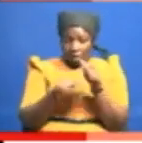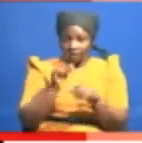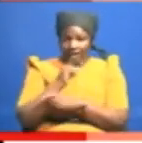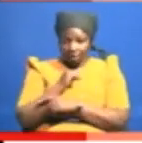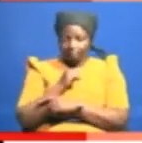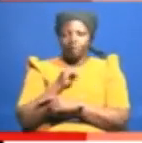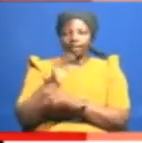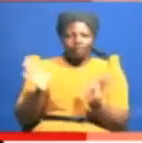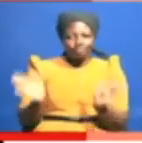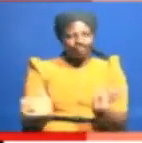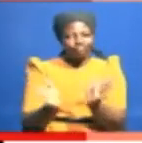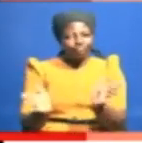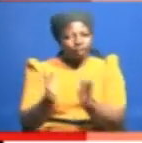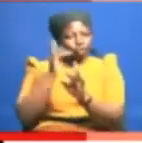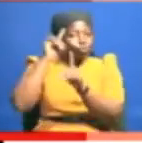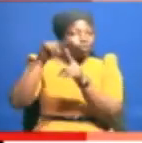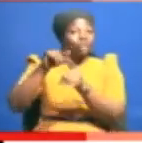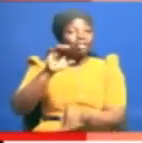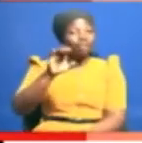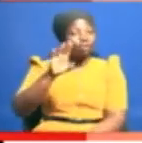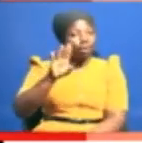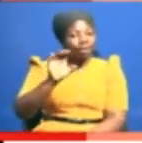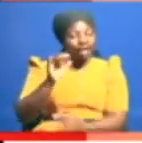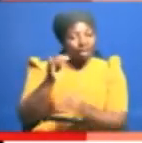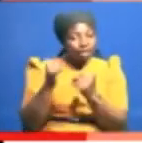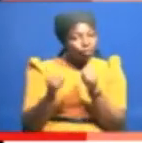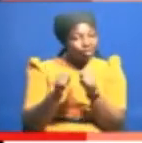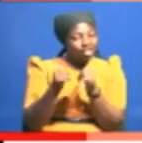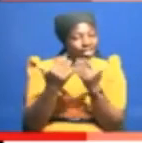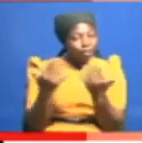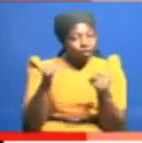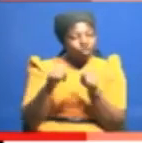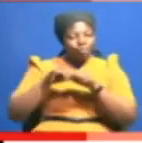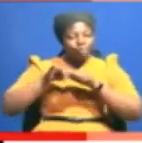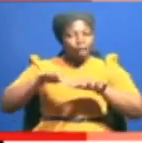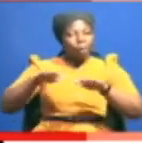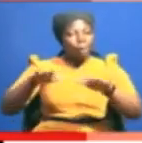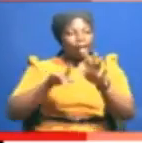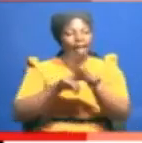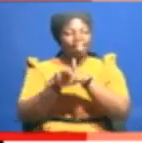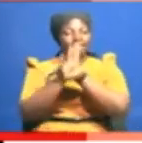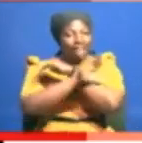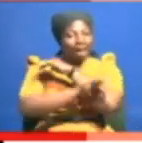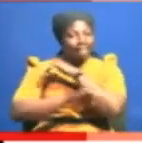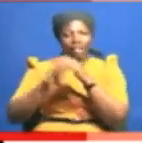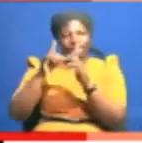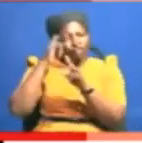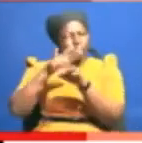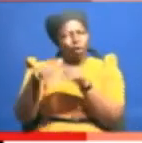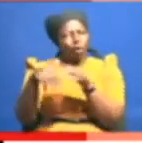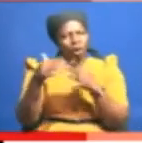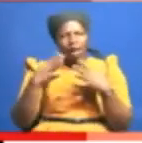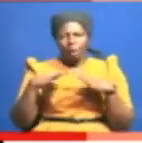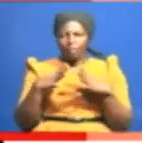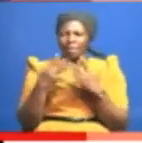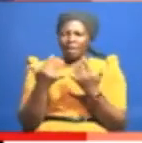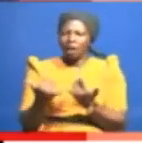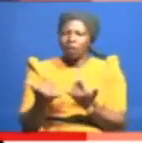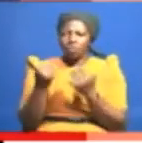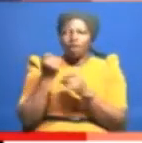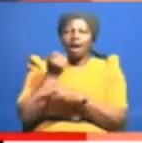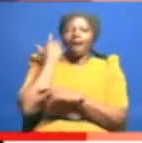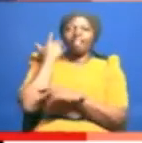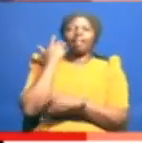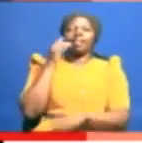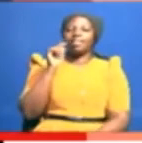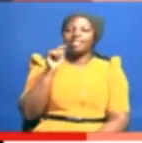competency-based education, which is something that is now taking shape into the country, for everyone to be able to realize that TVET